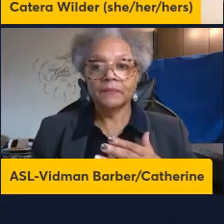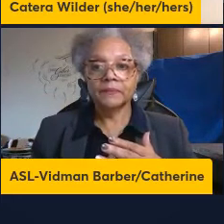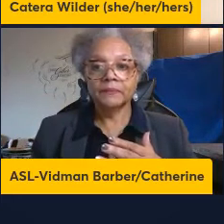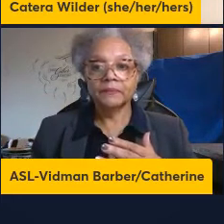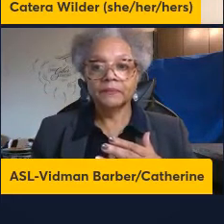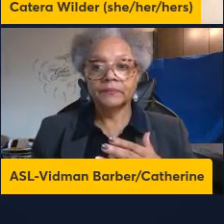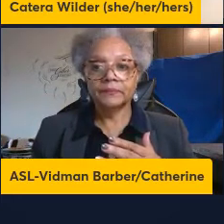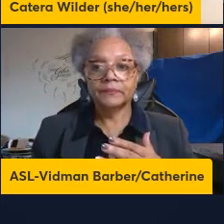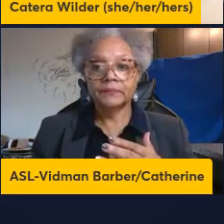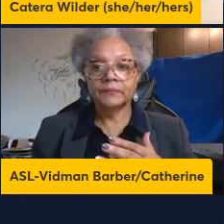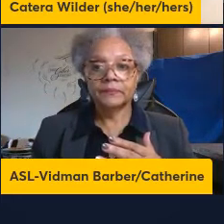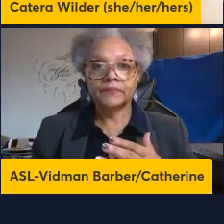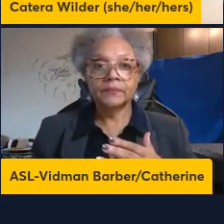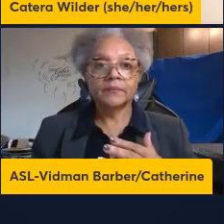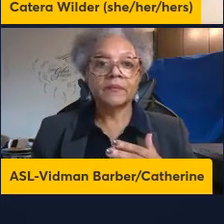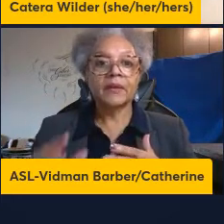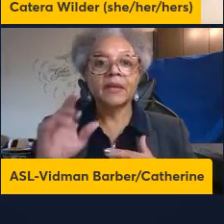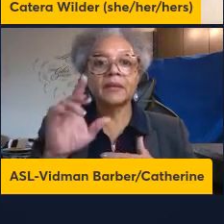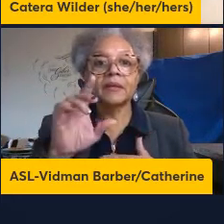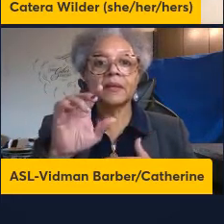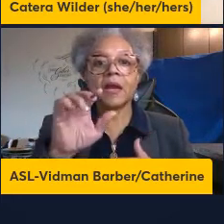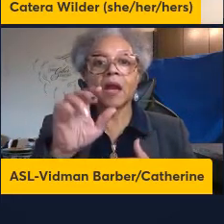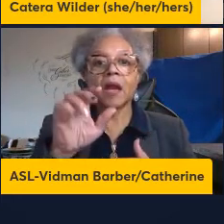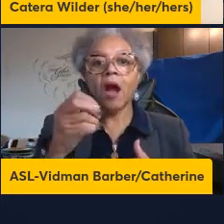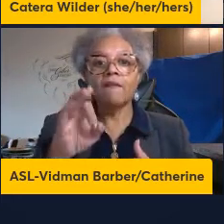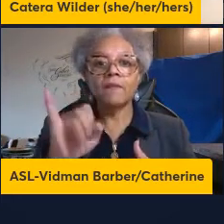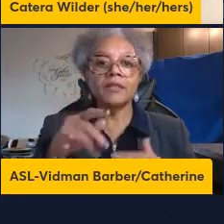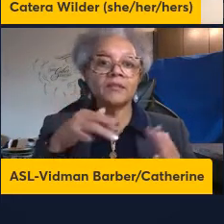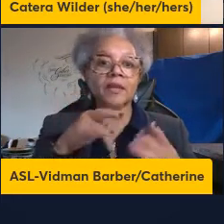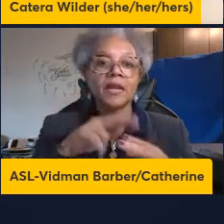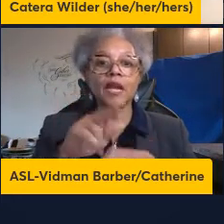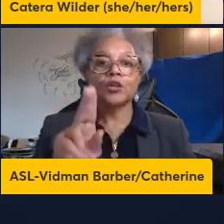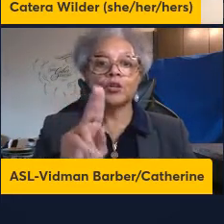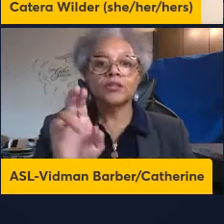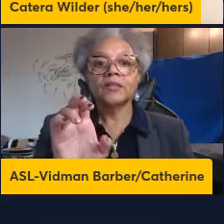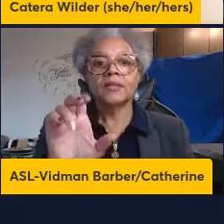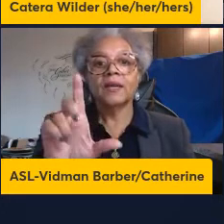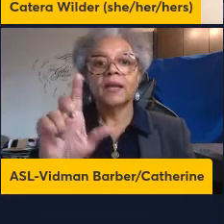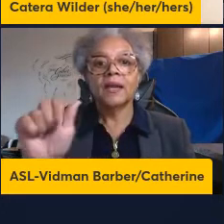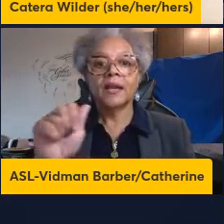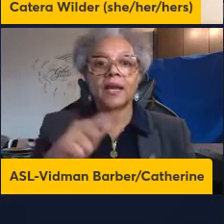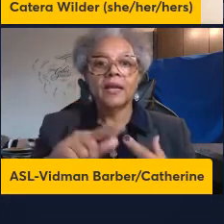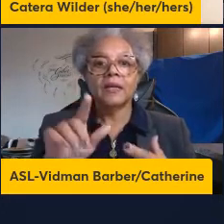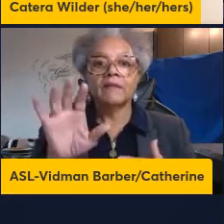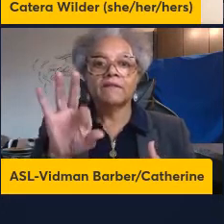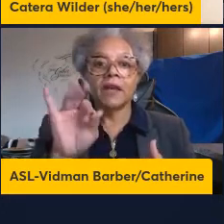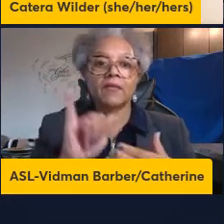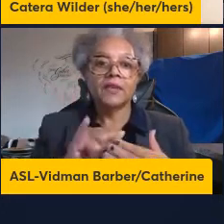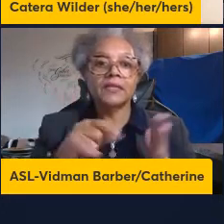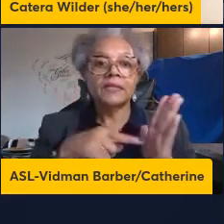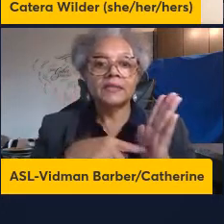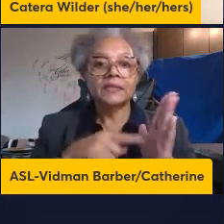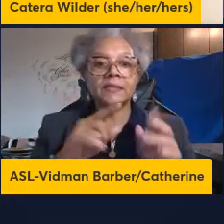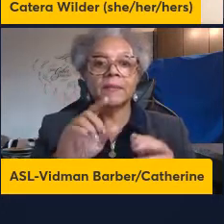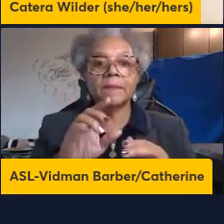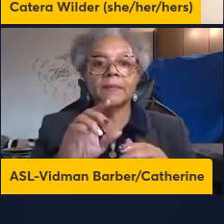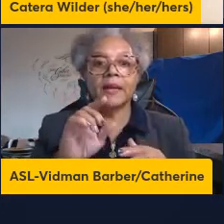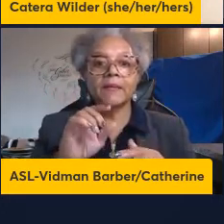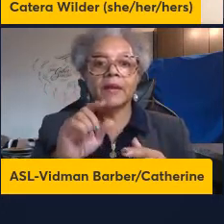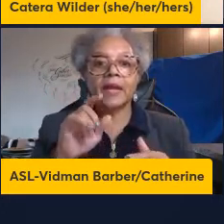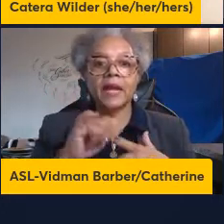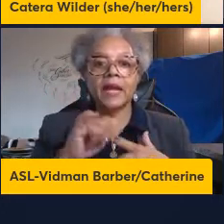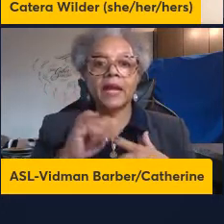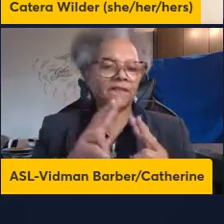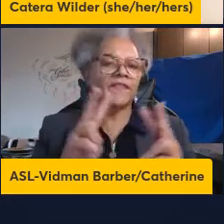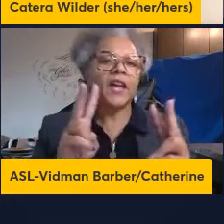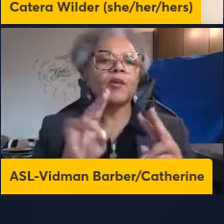at UCLA, he studied this extensively with NF-kappa B signaling. And some of you may know that NF-kappa B is a very